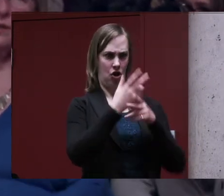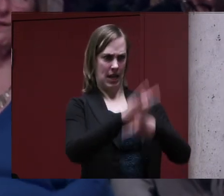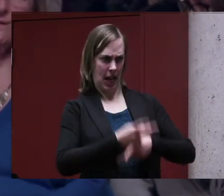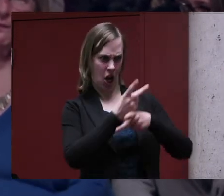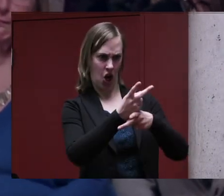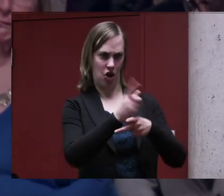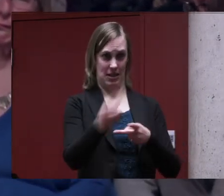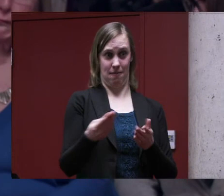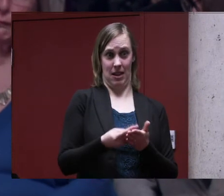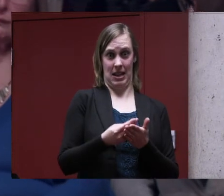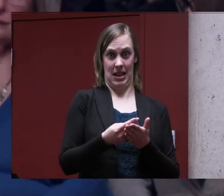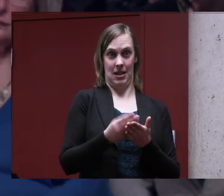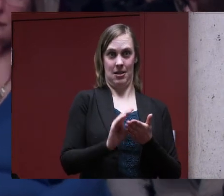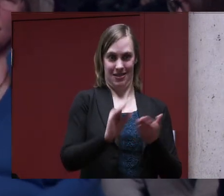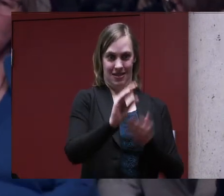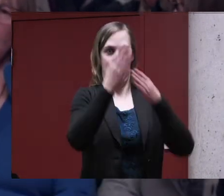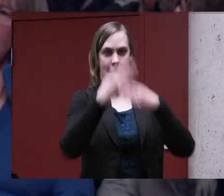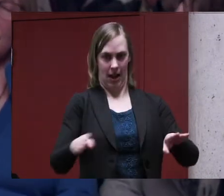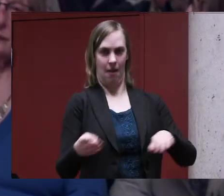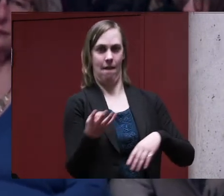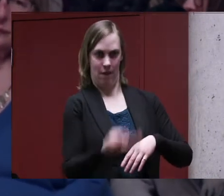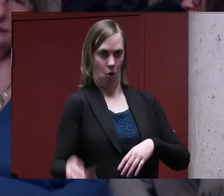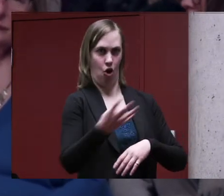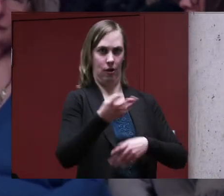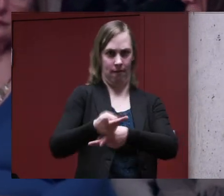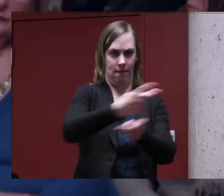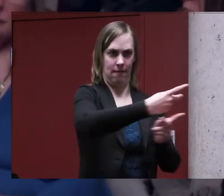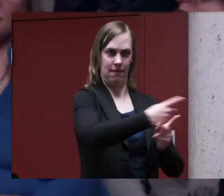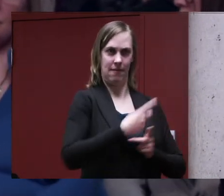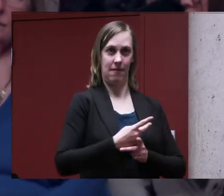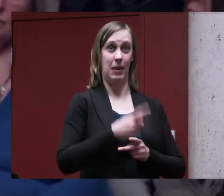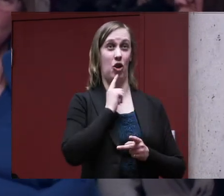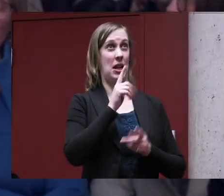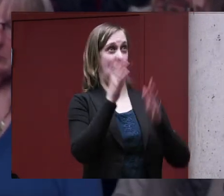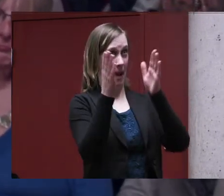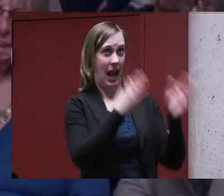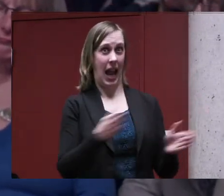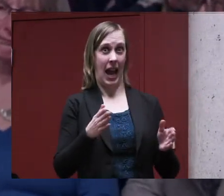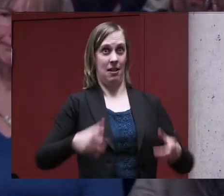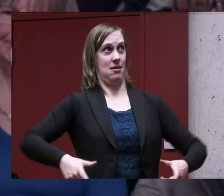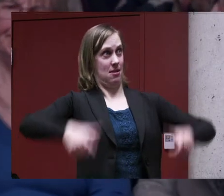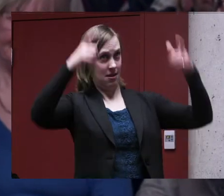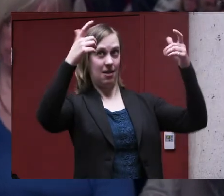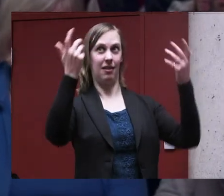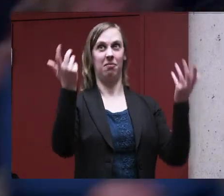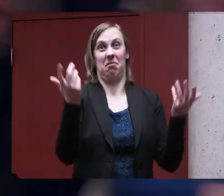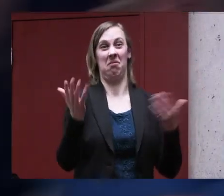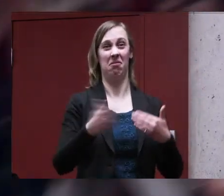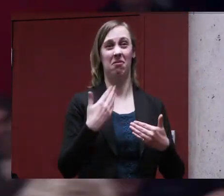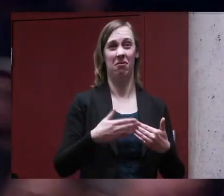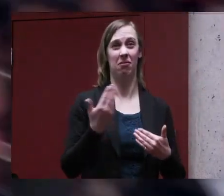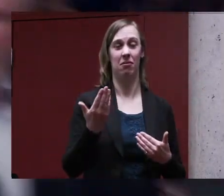The architecture part of it's not hard. We're fortunate we have a nice site on Gottingen Street. We